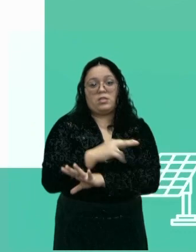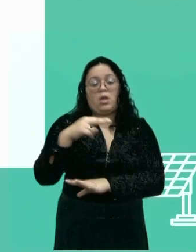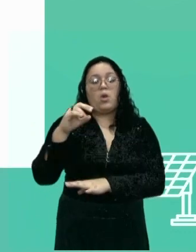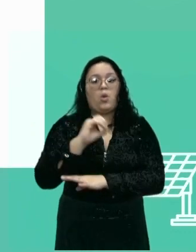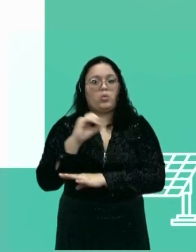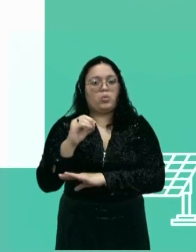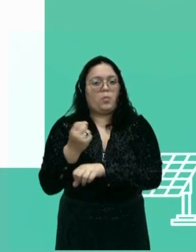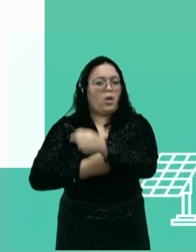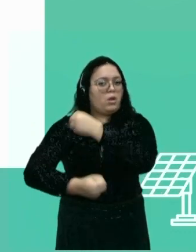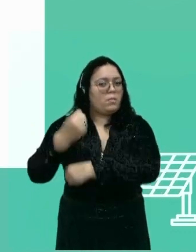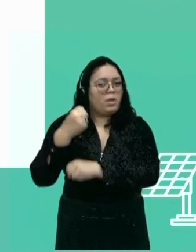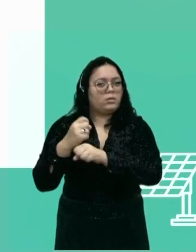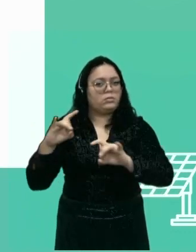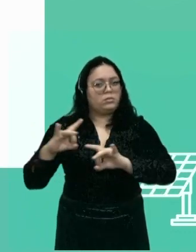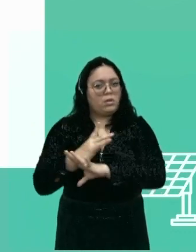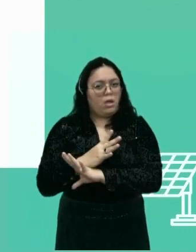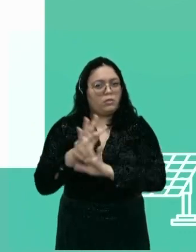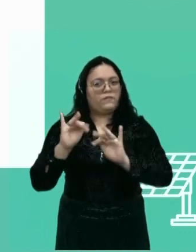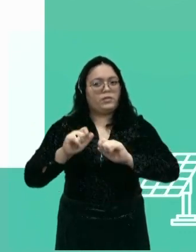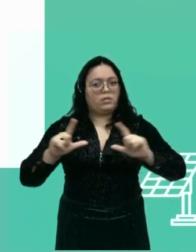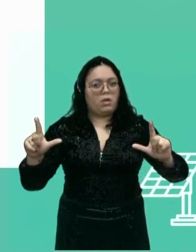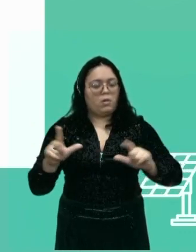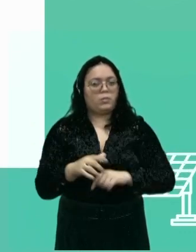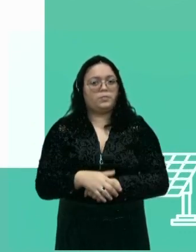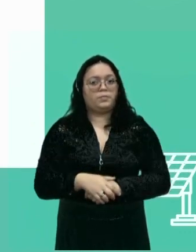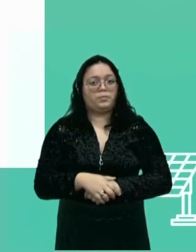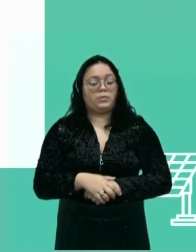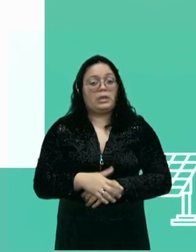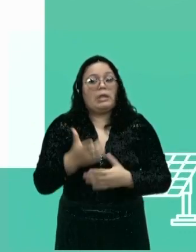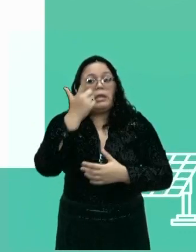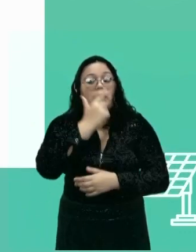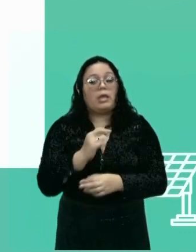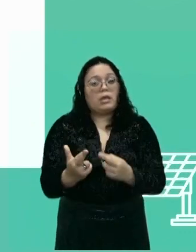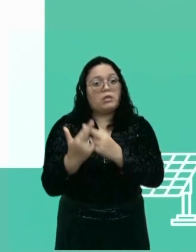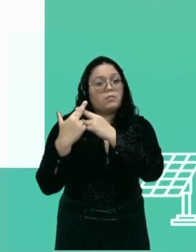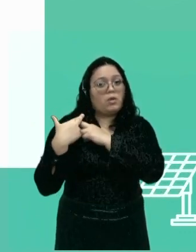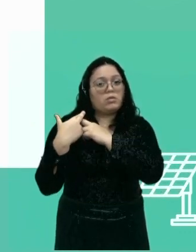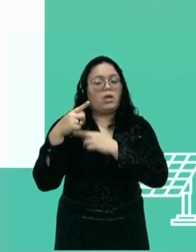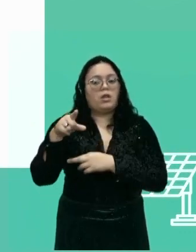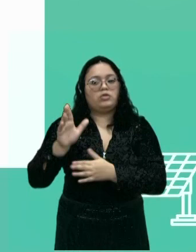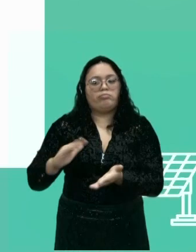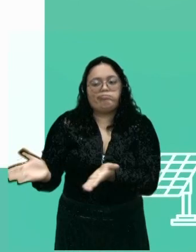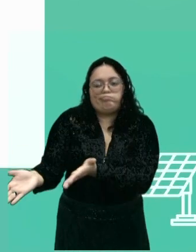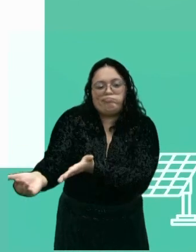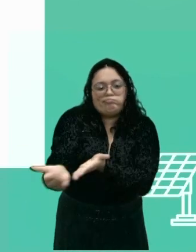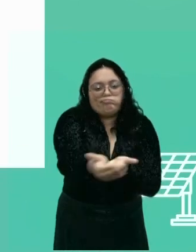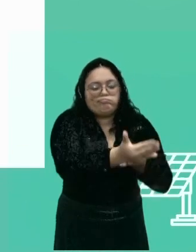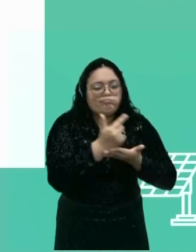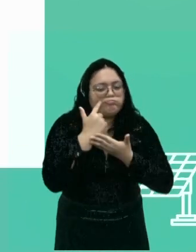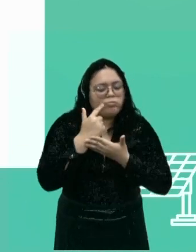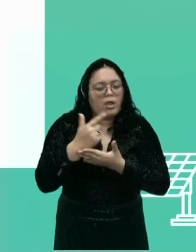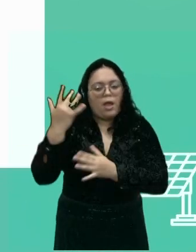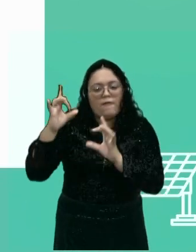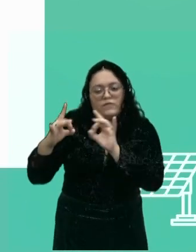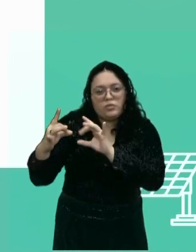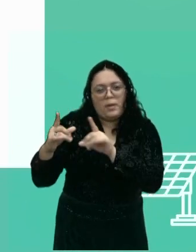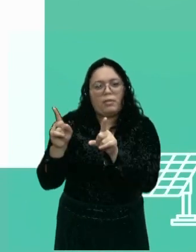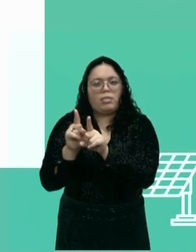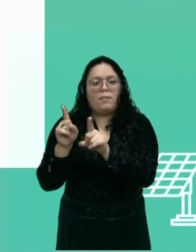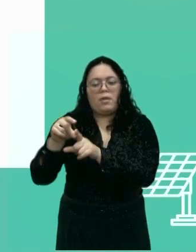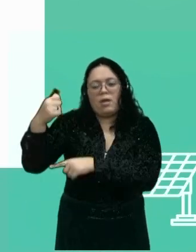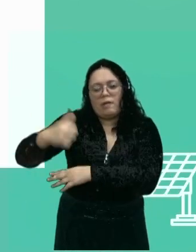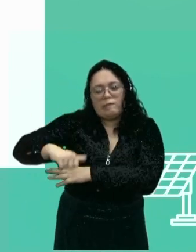Business, Energy and Industrial Strategy collected and collated all the views and evaluated them carefully to then publish